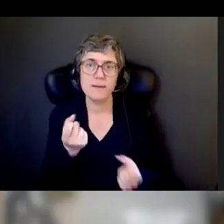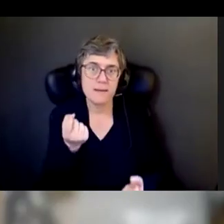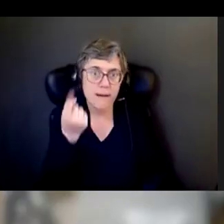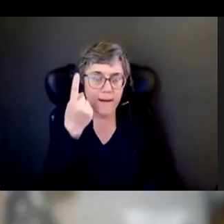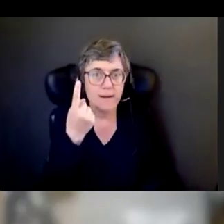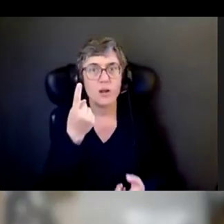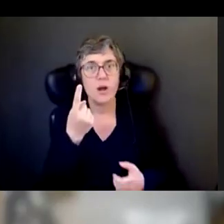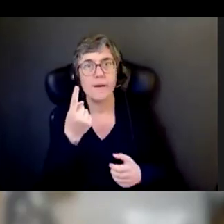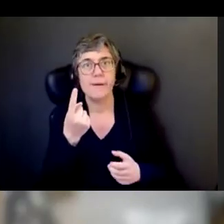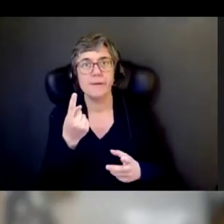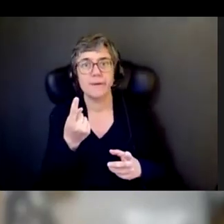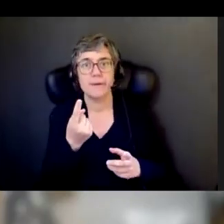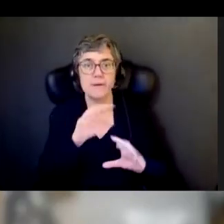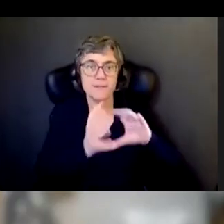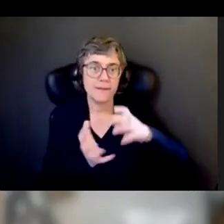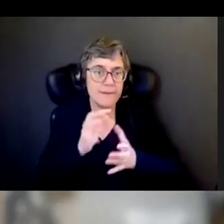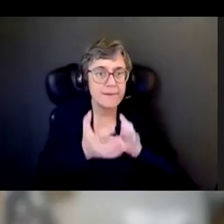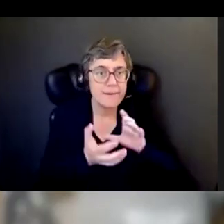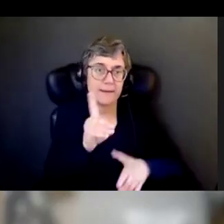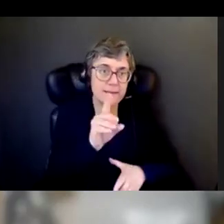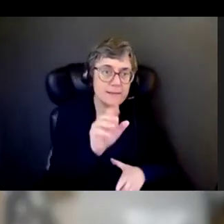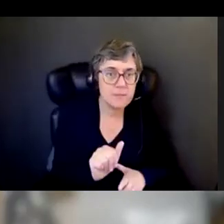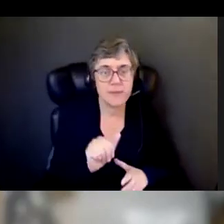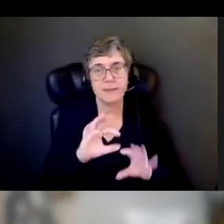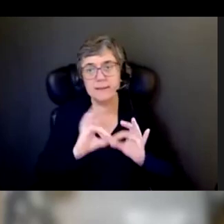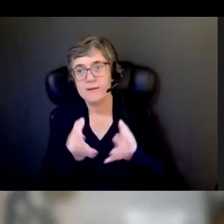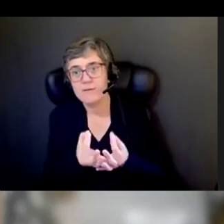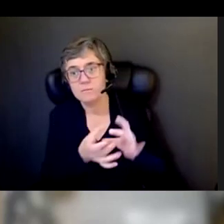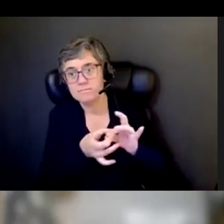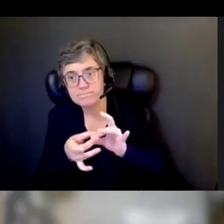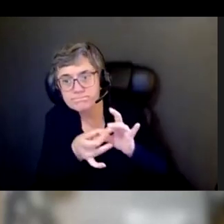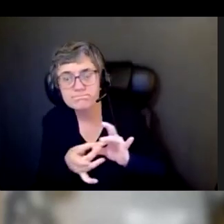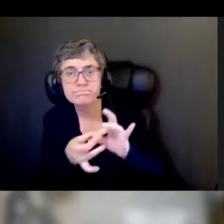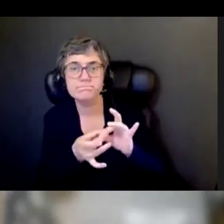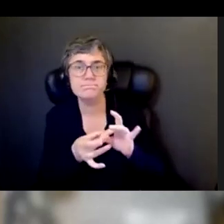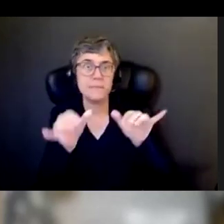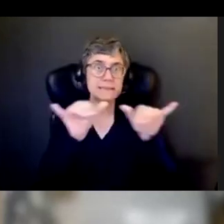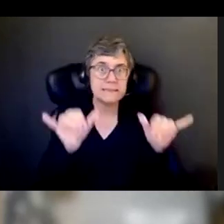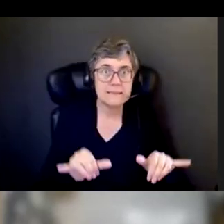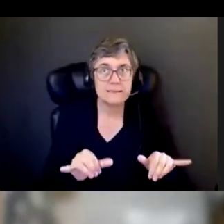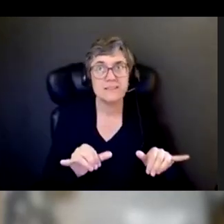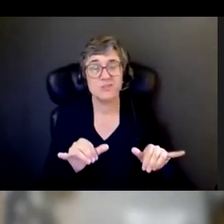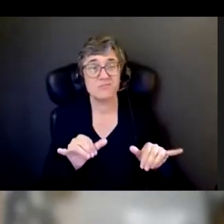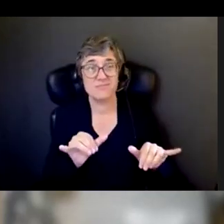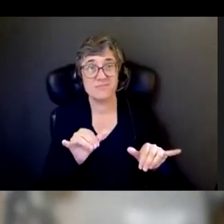of disability, in the context of family relationships, sometimes systems are not always well